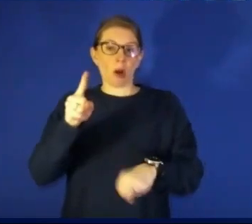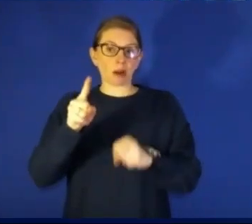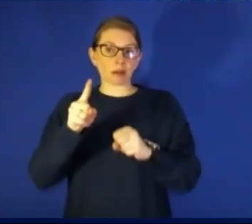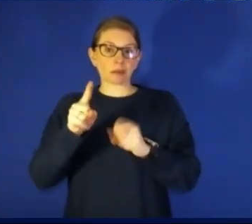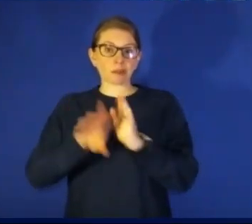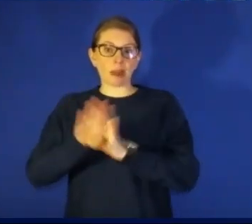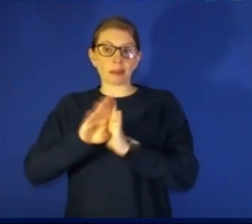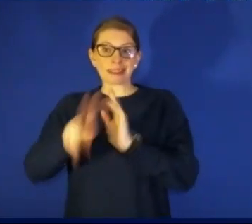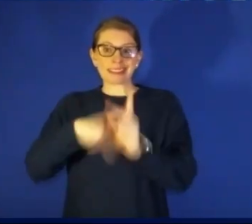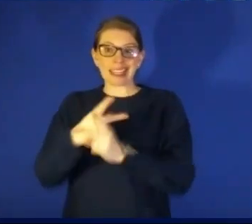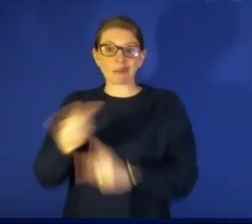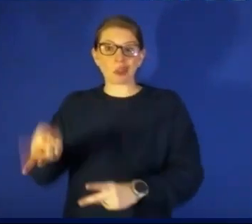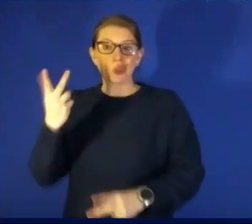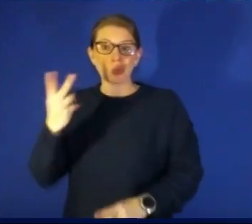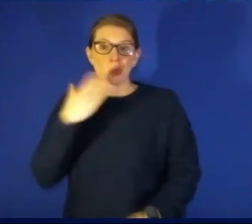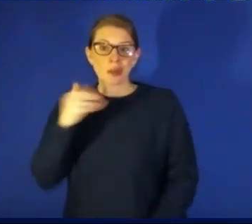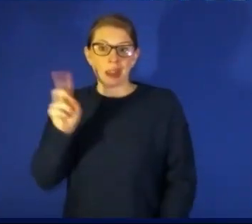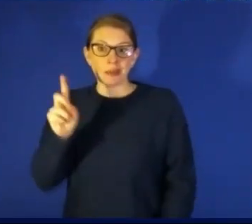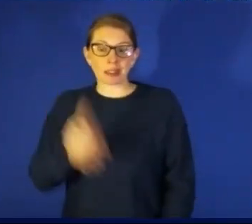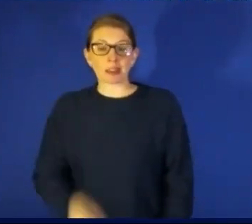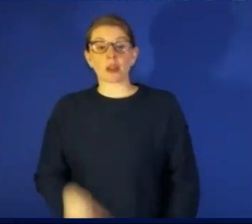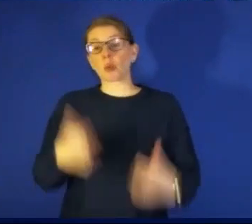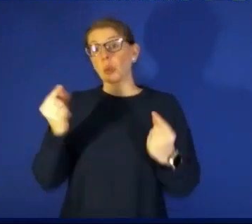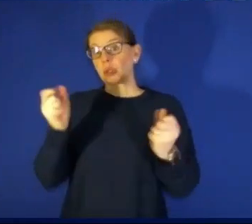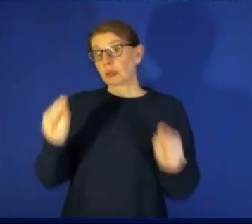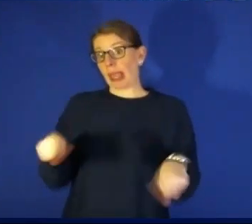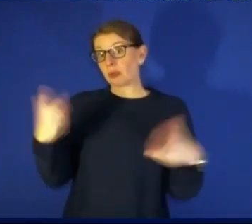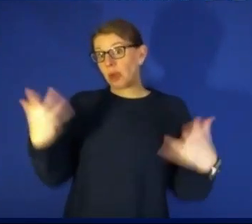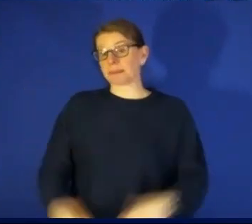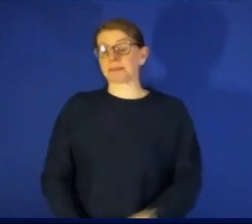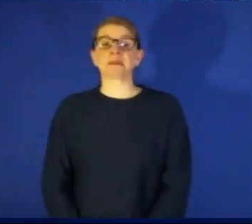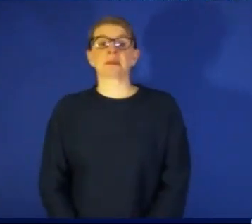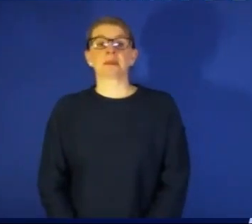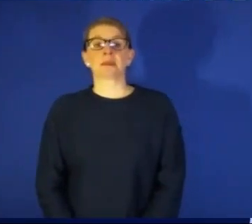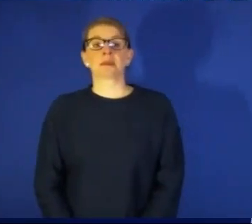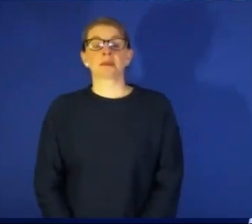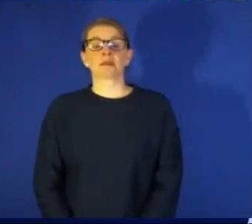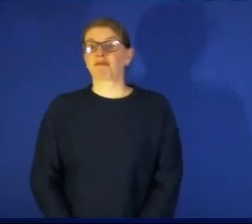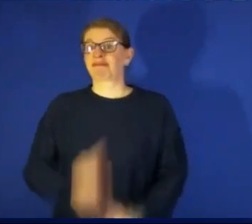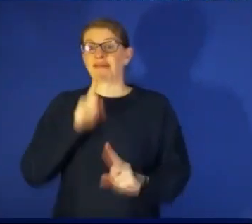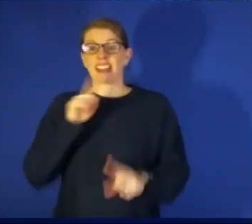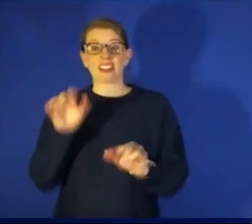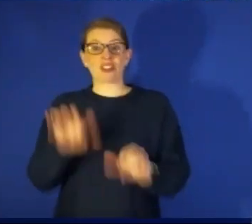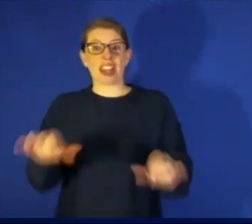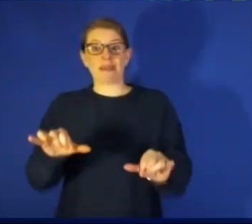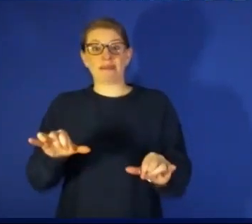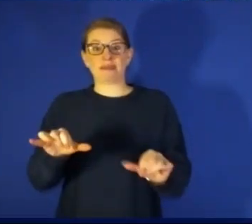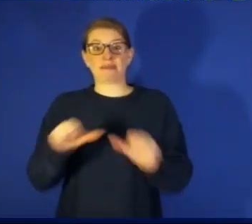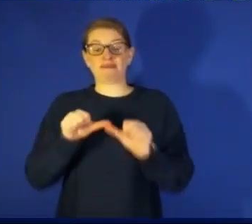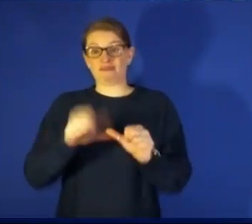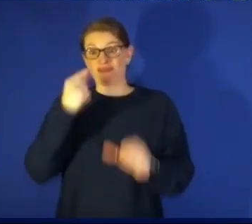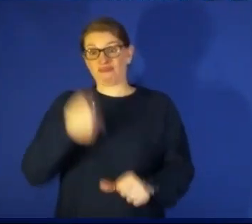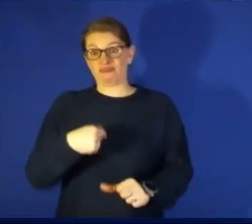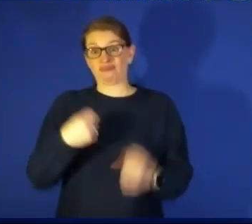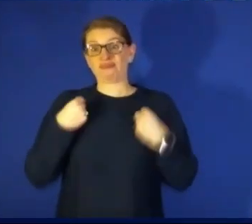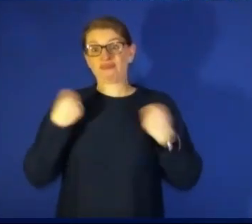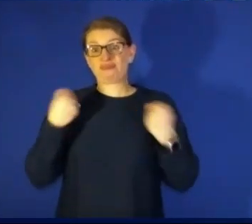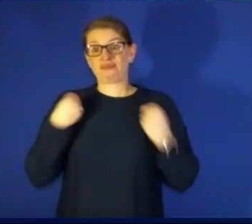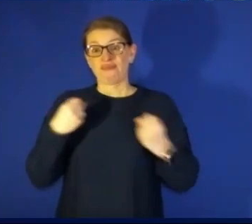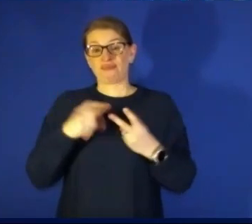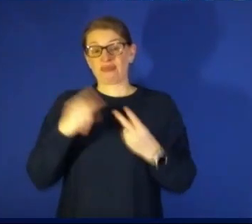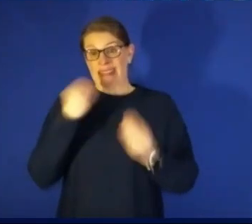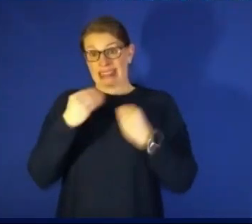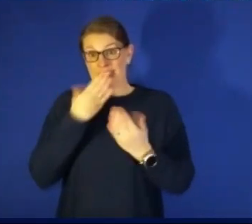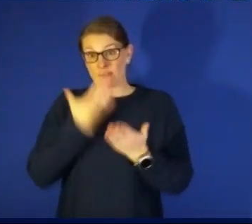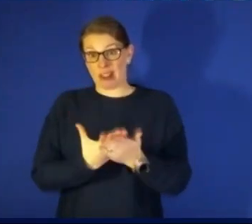diabetes. What can you do about it? Well, the answer is the same. Stay thin, exercise, eat well, and